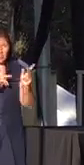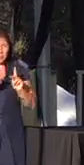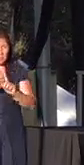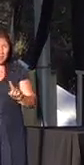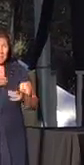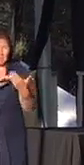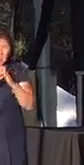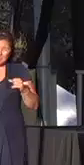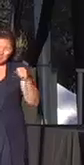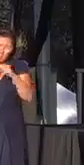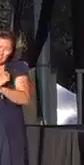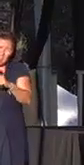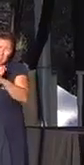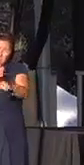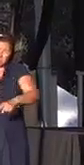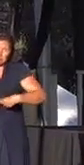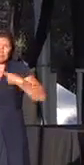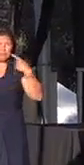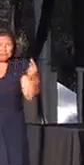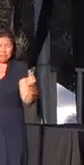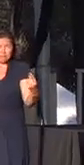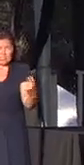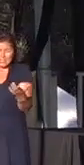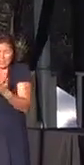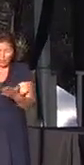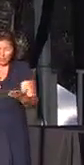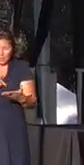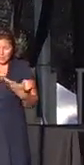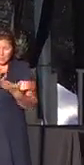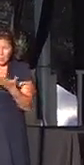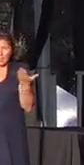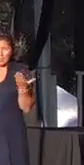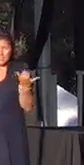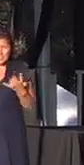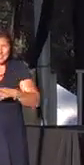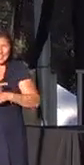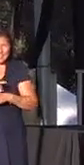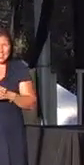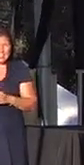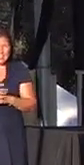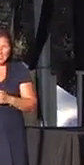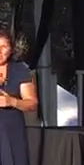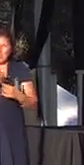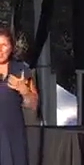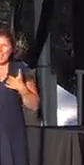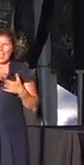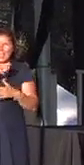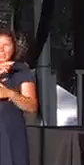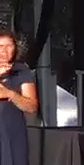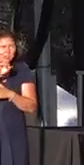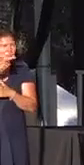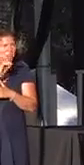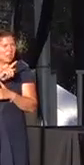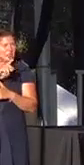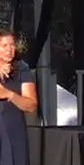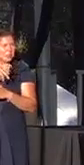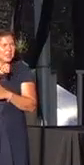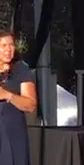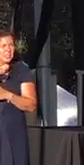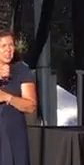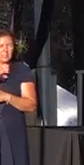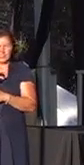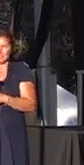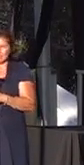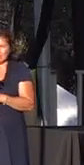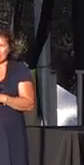fought tirelessly to get us to where we are now, read up about some of our trans heroes like Marsha P. Johnson, Sylvia Rivera, and Miss